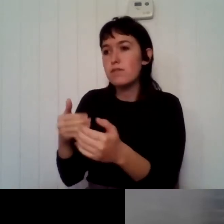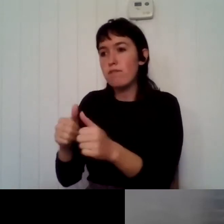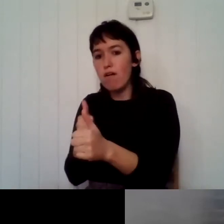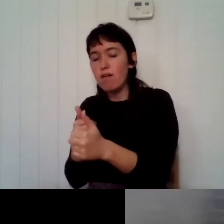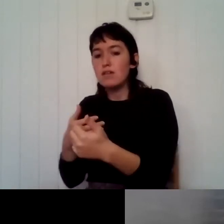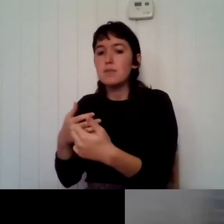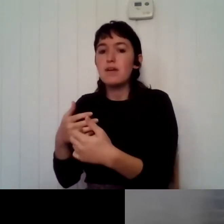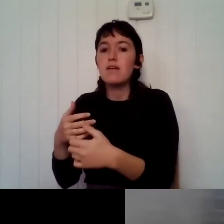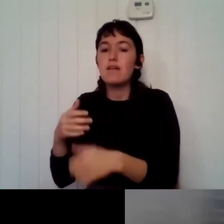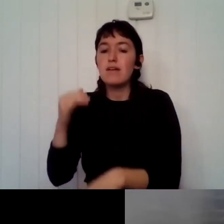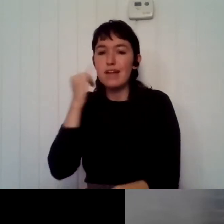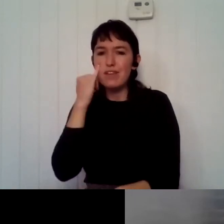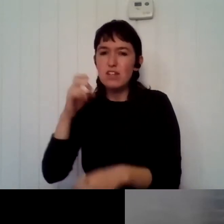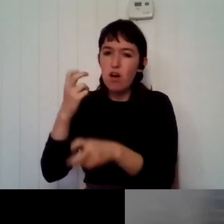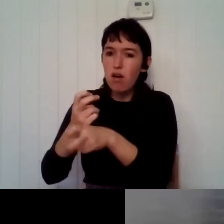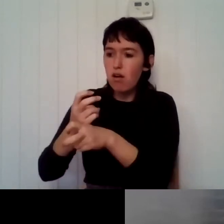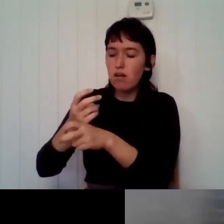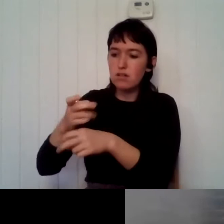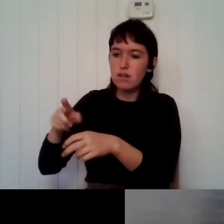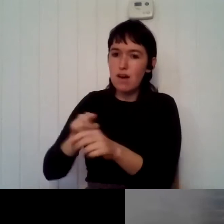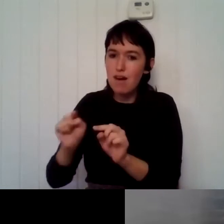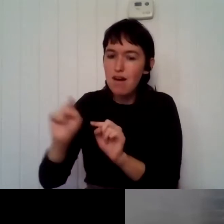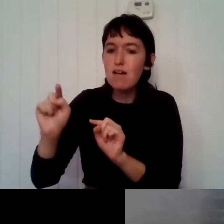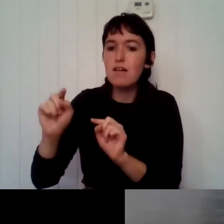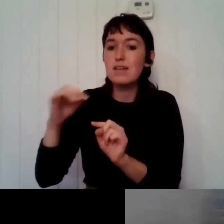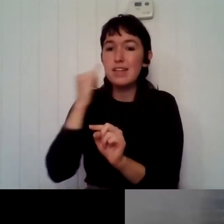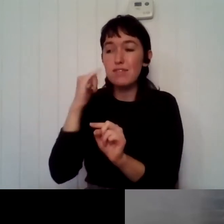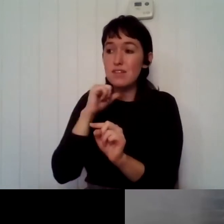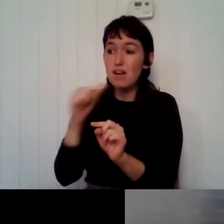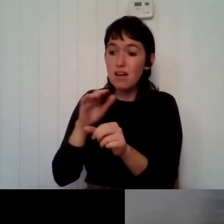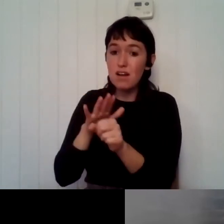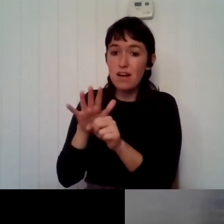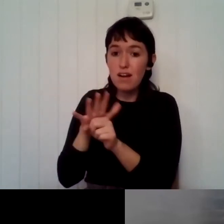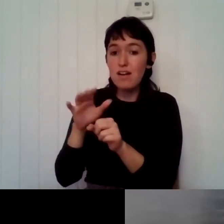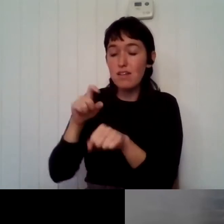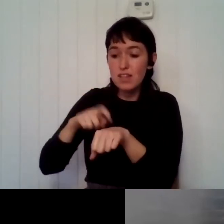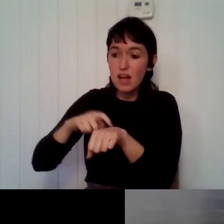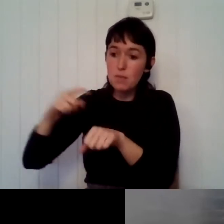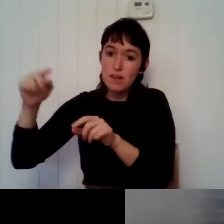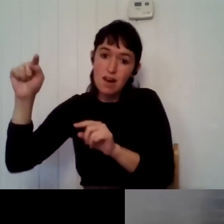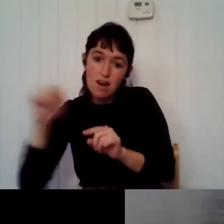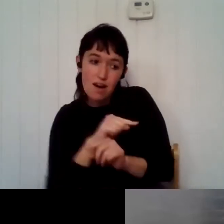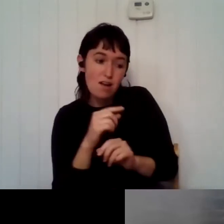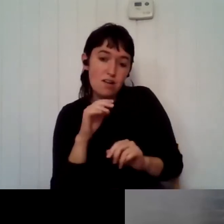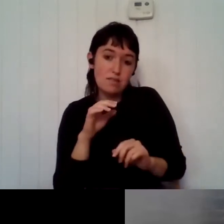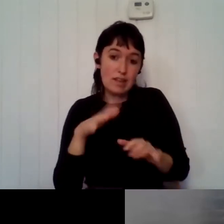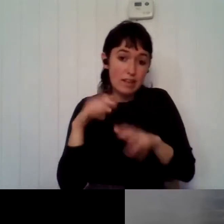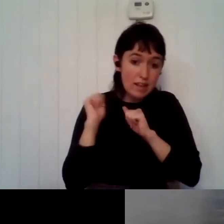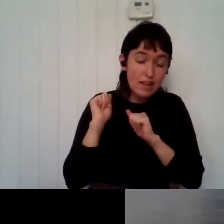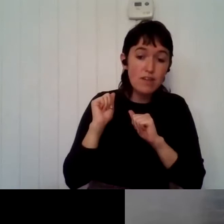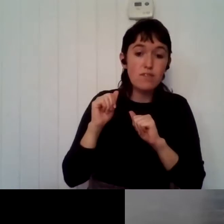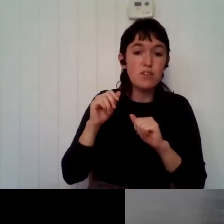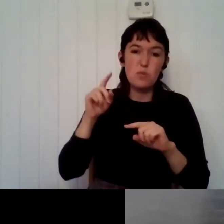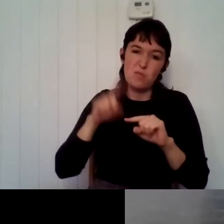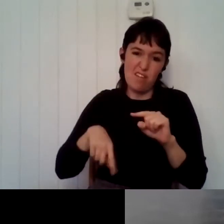by walking, and they do not have that kind of time before it gets dark, at that point you decide, well, you just cannot do the